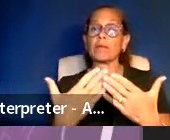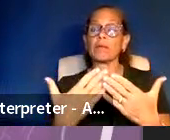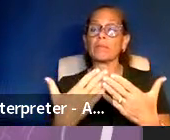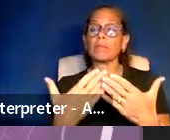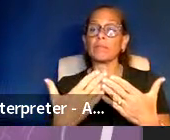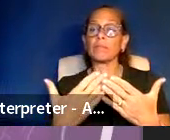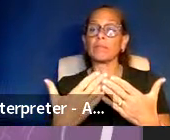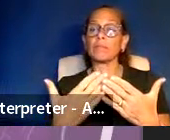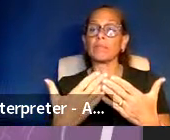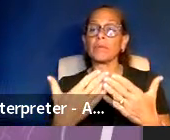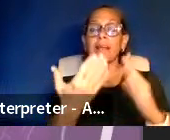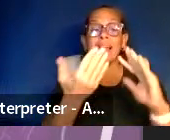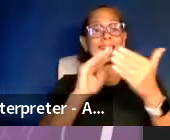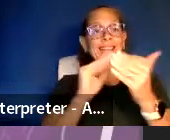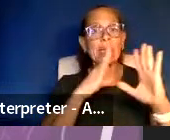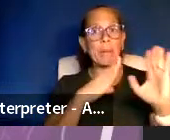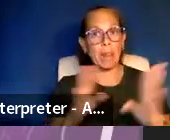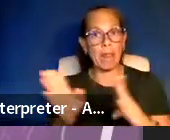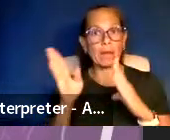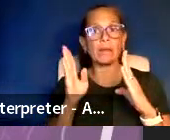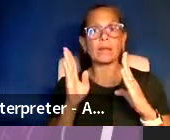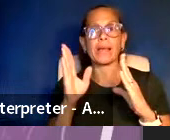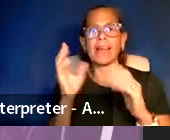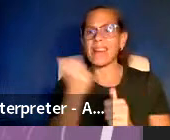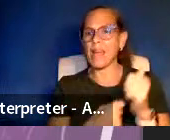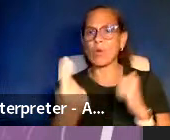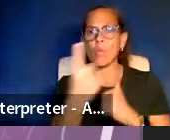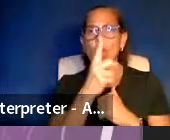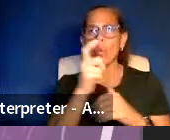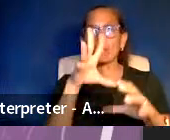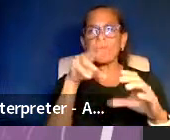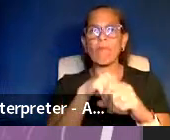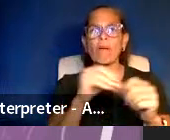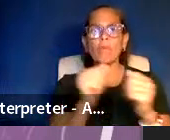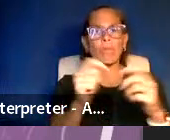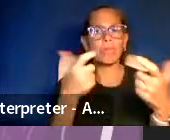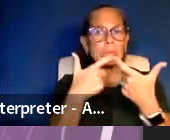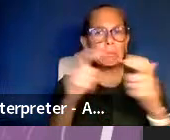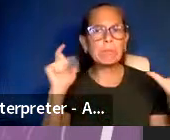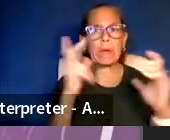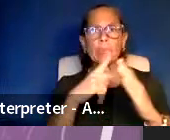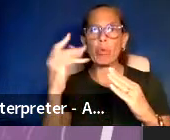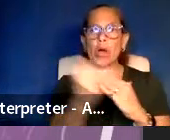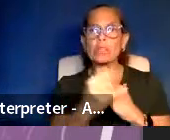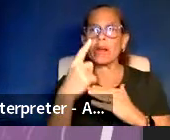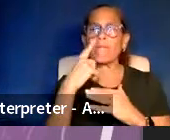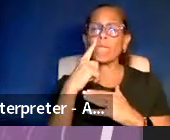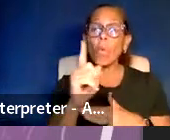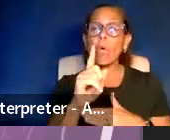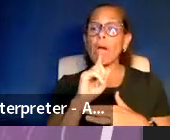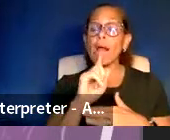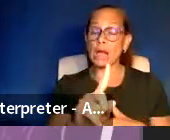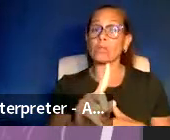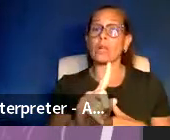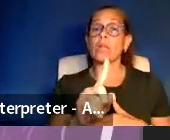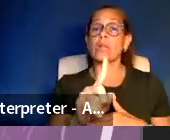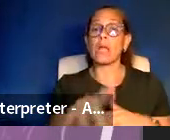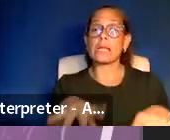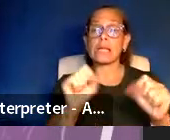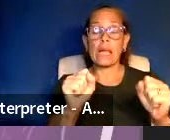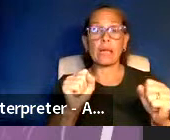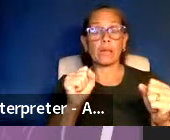the city planning and everybody involved in this huge project before actually taking